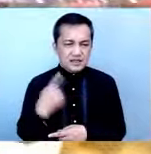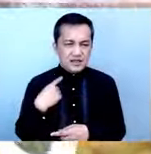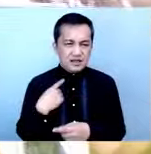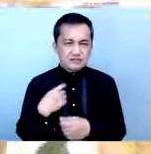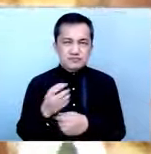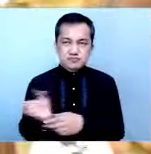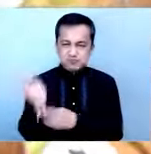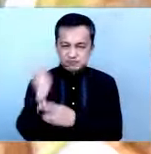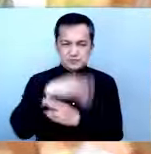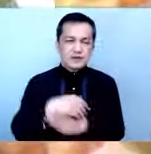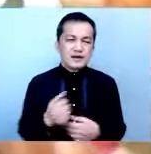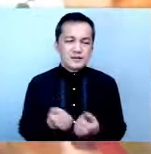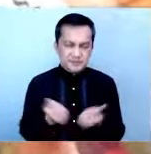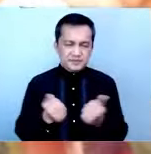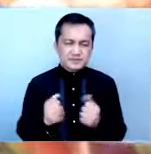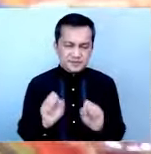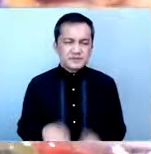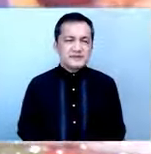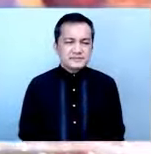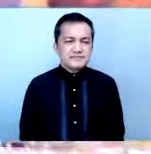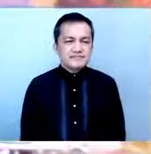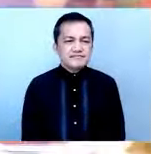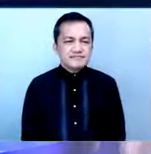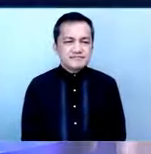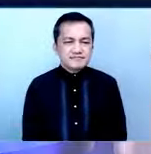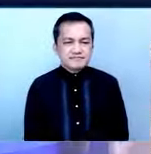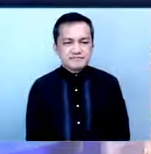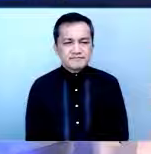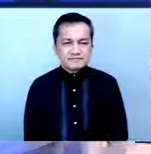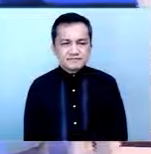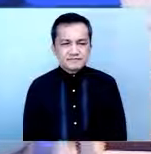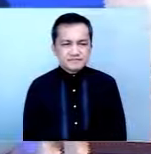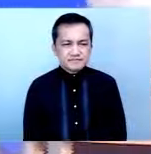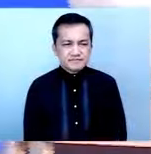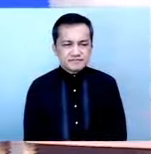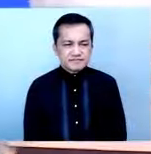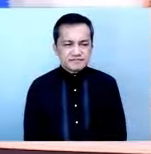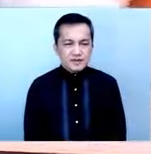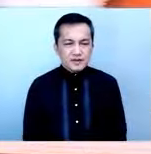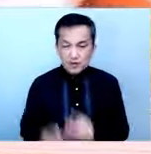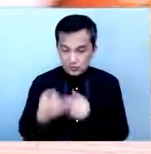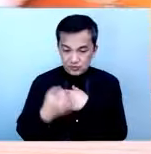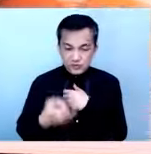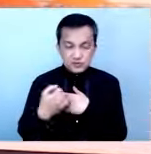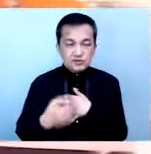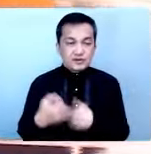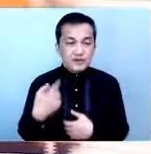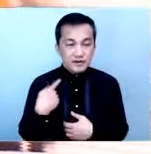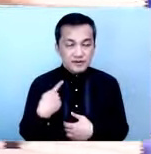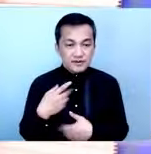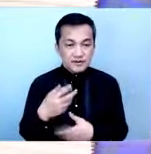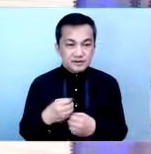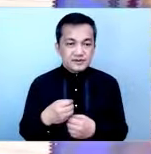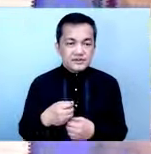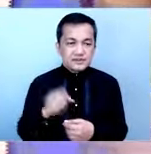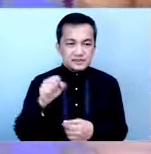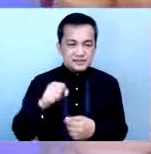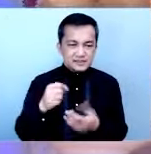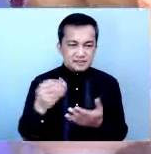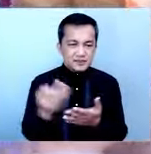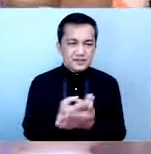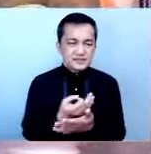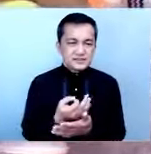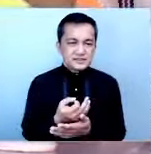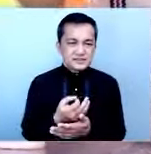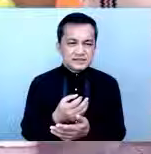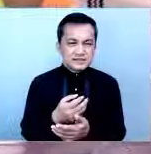far, available pa naman po siya. Okay. At ito, may juice din pala yes. kayo. Fresh po. Wow! Pineapple juice. Yeah. Pineapple juice. Magkano